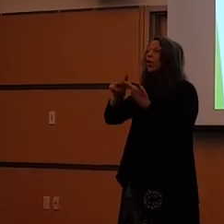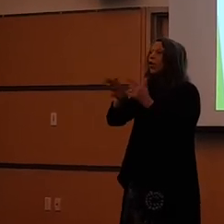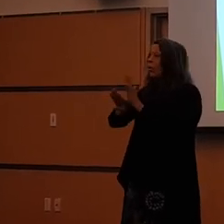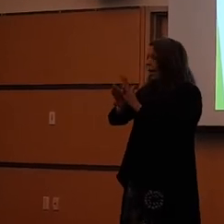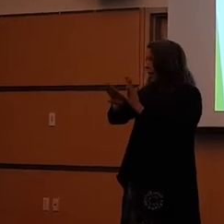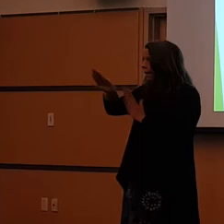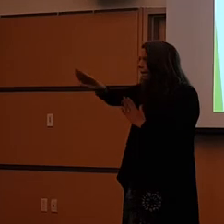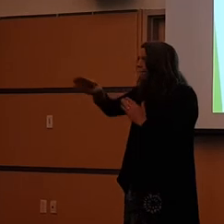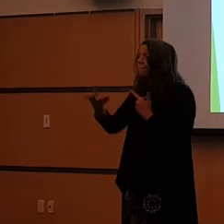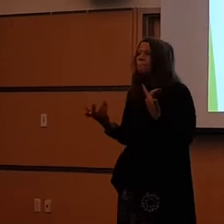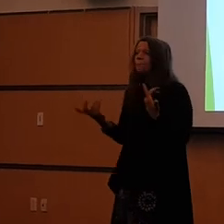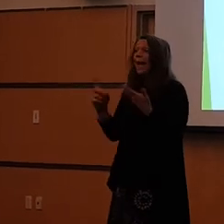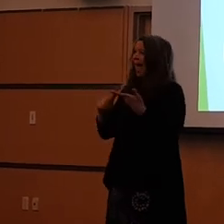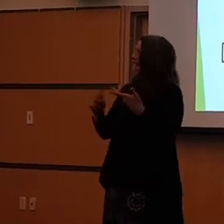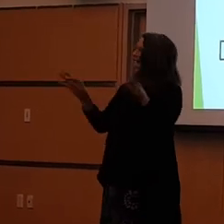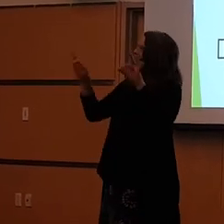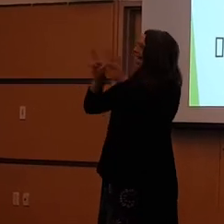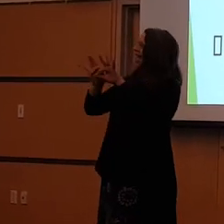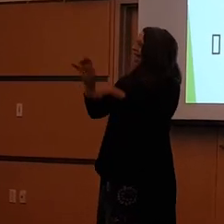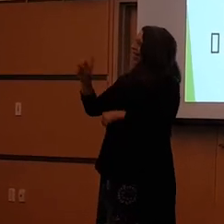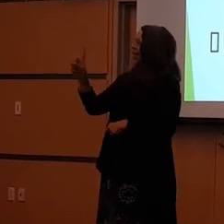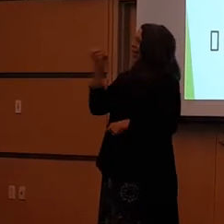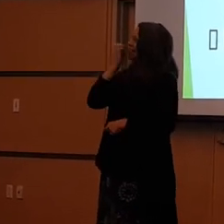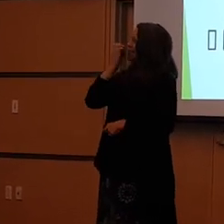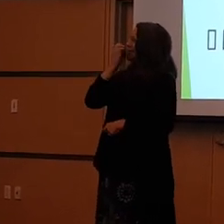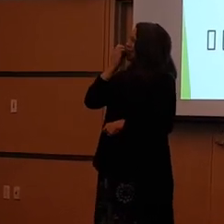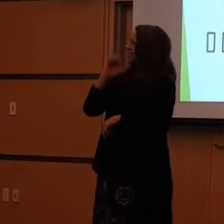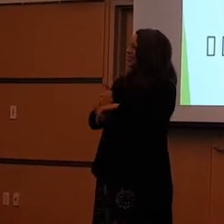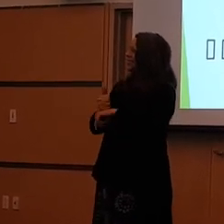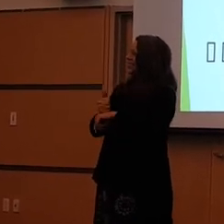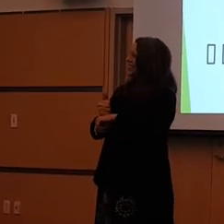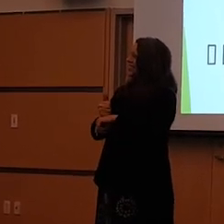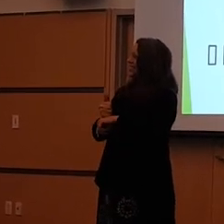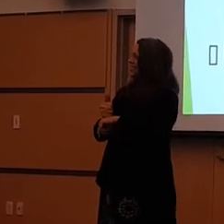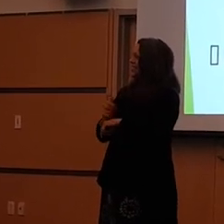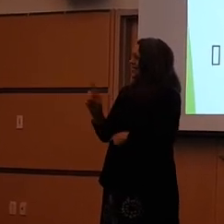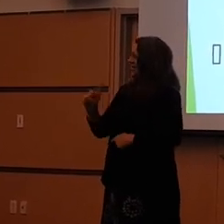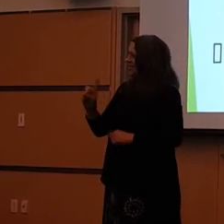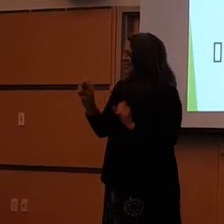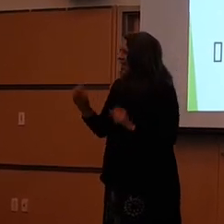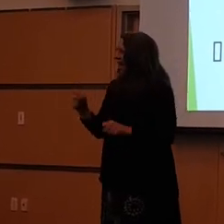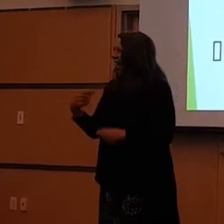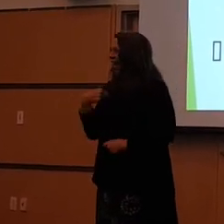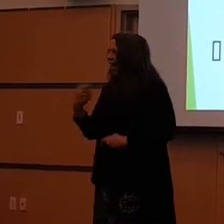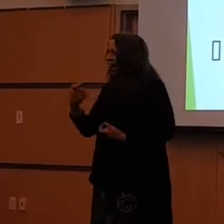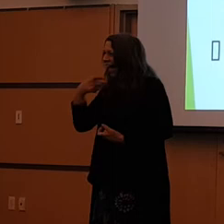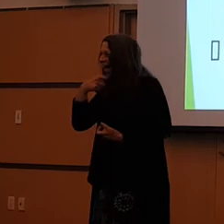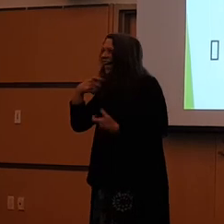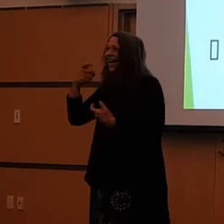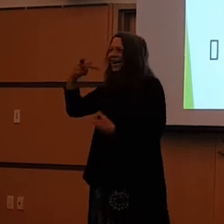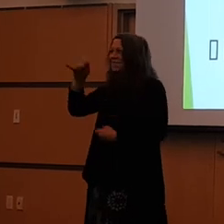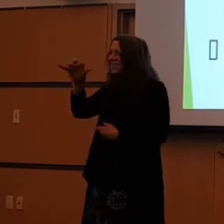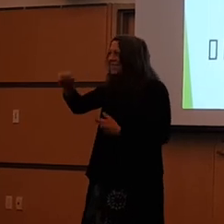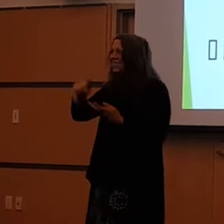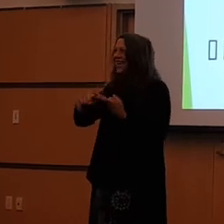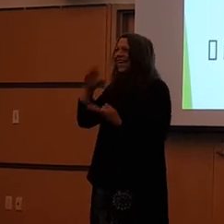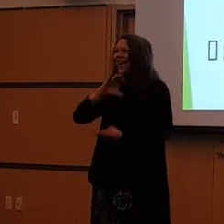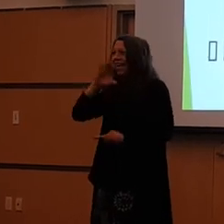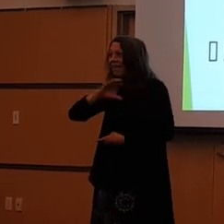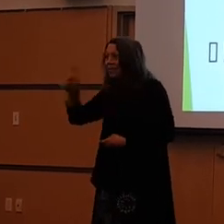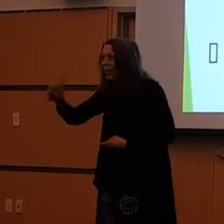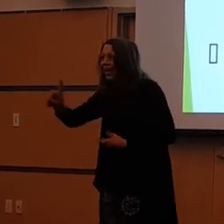certainly, where is the food? Where can they get pizza? Where is the cafeteria? Where are vending